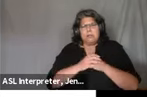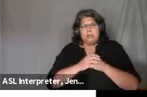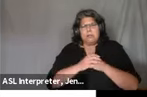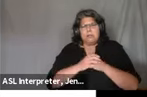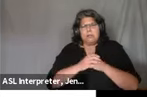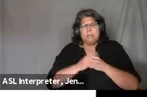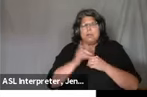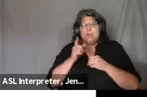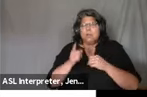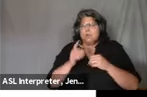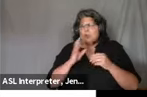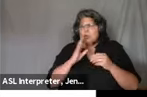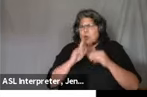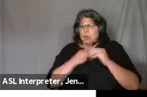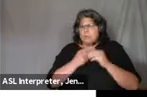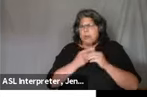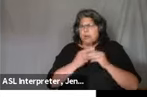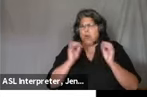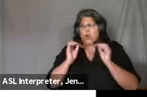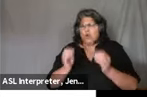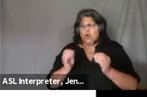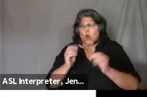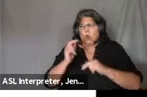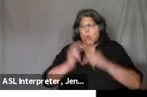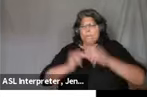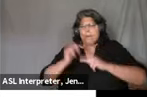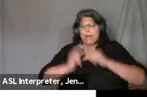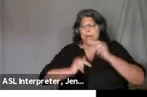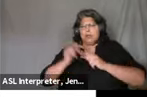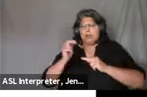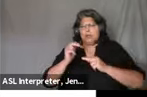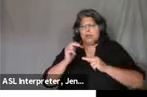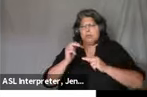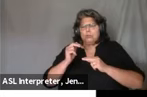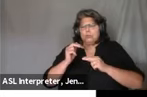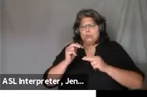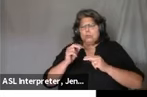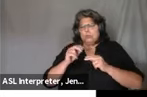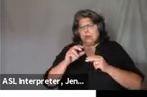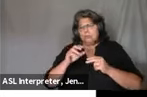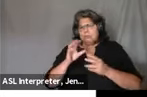you've mentioned a no-build alternative, which,